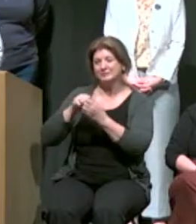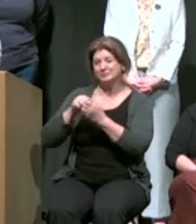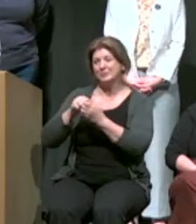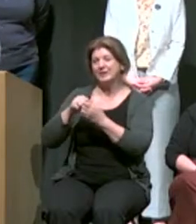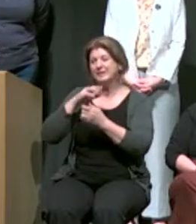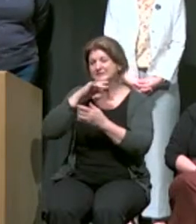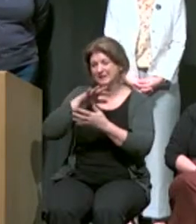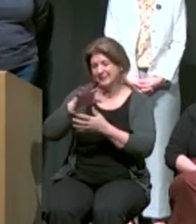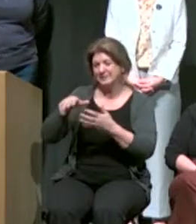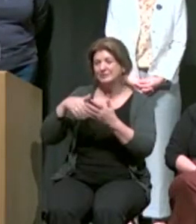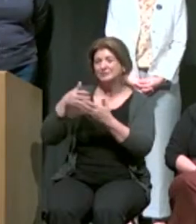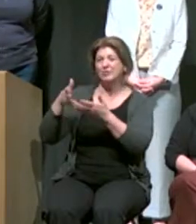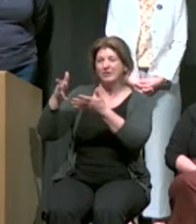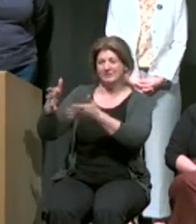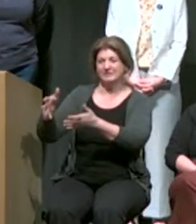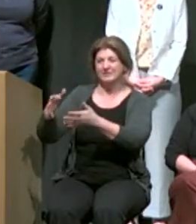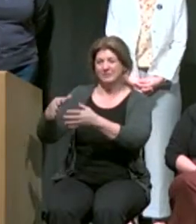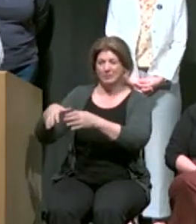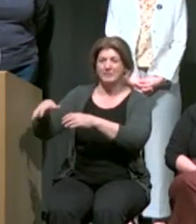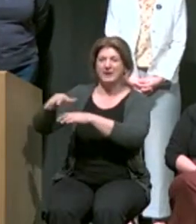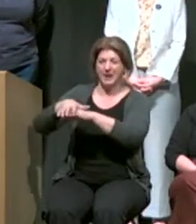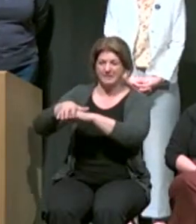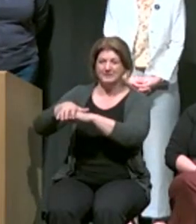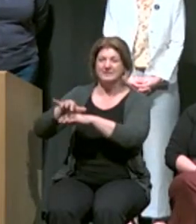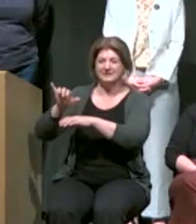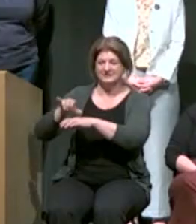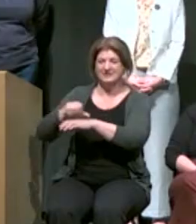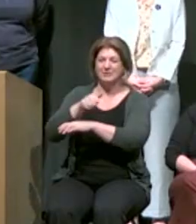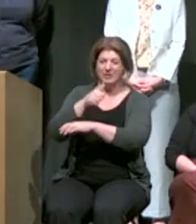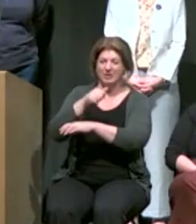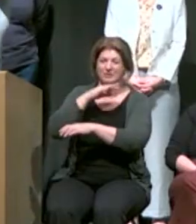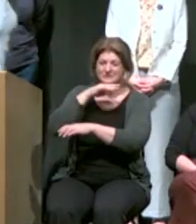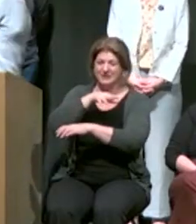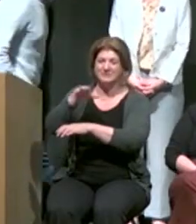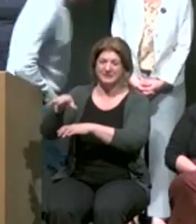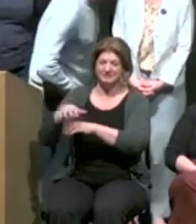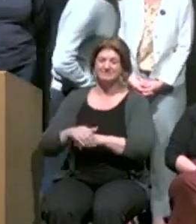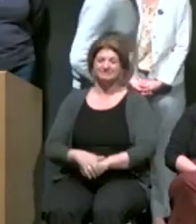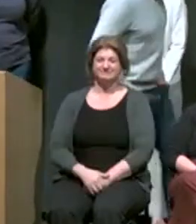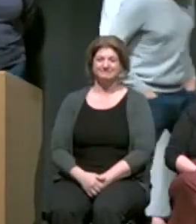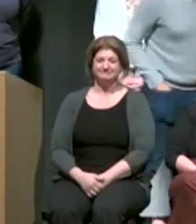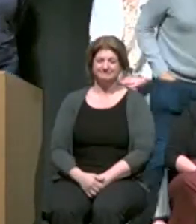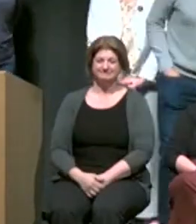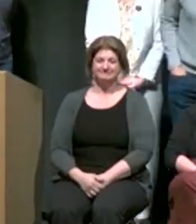it'll all stay on site and be capped like the other sediment.